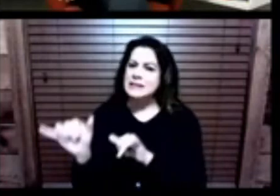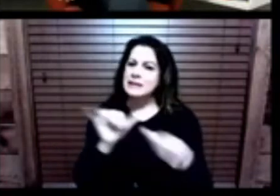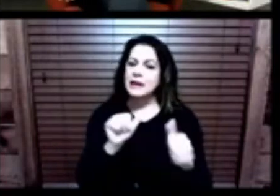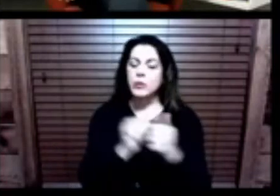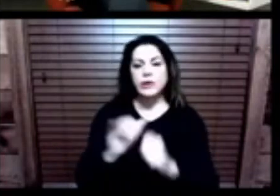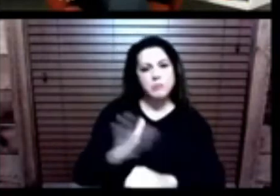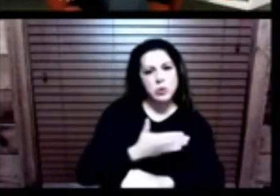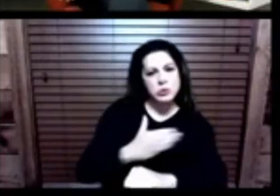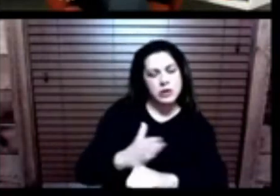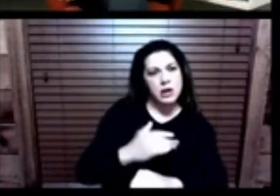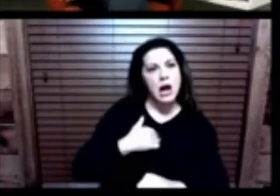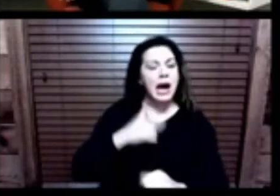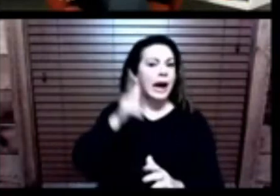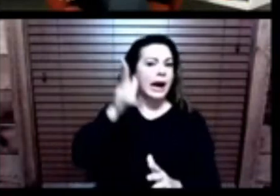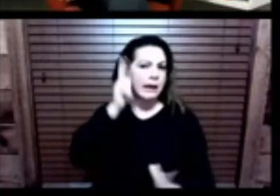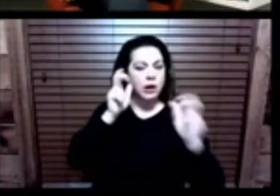me about the